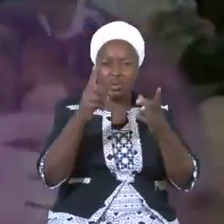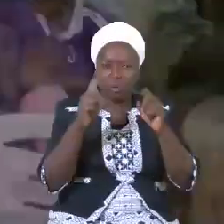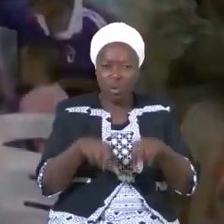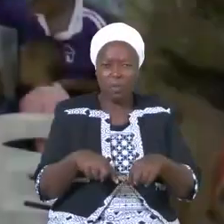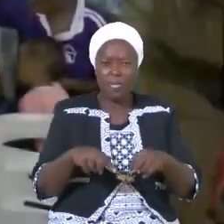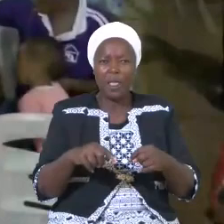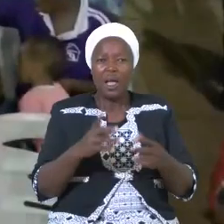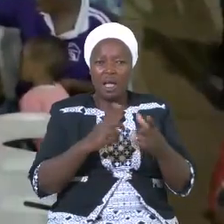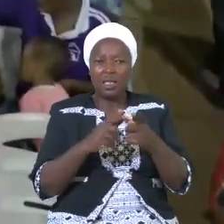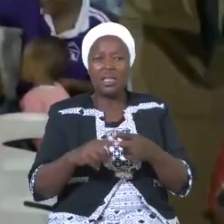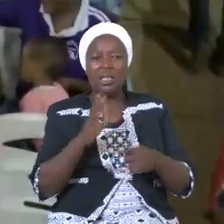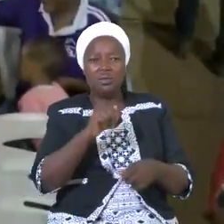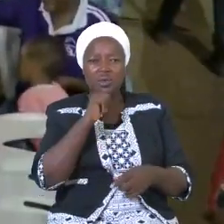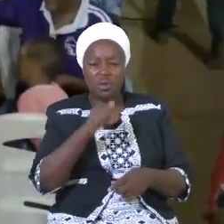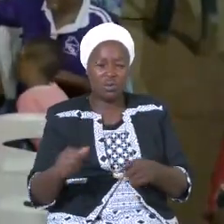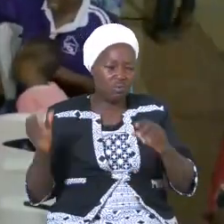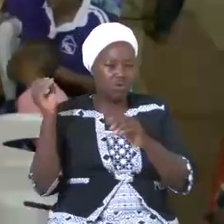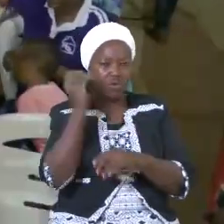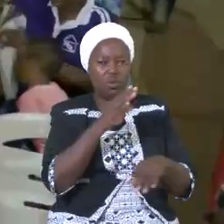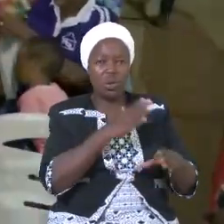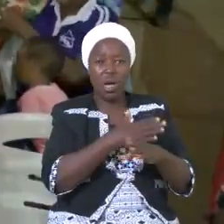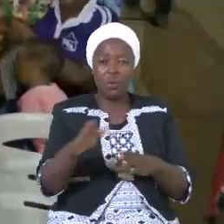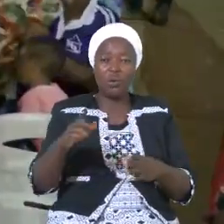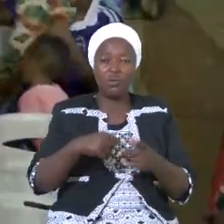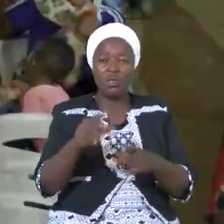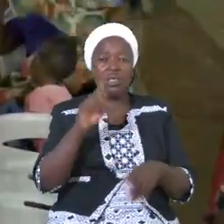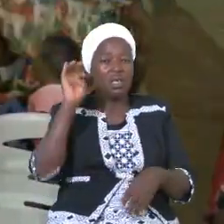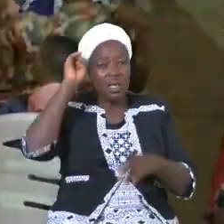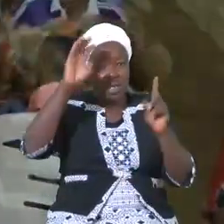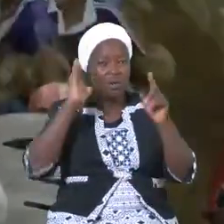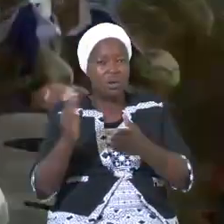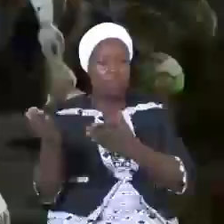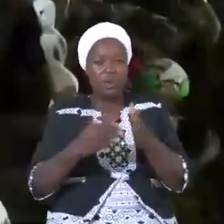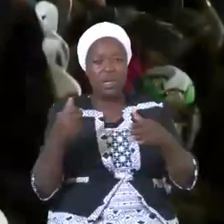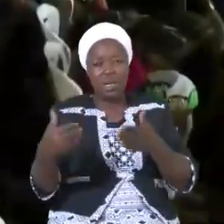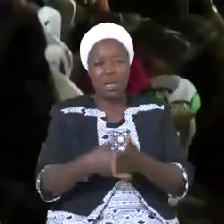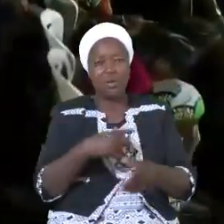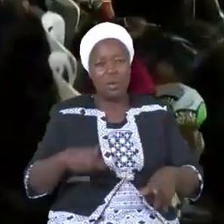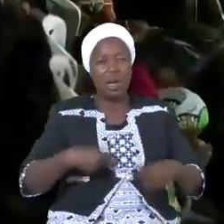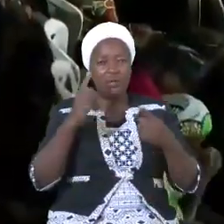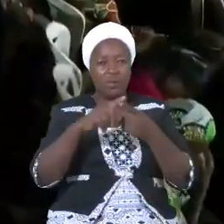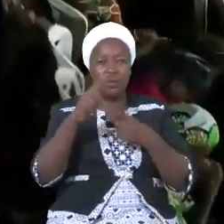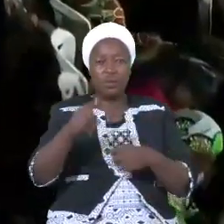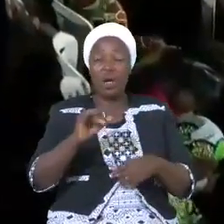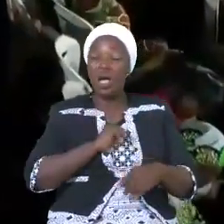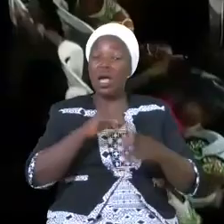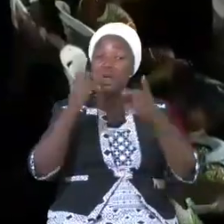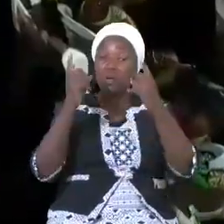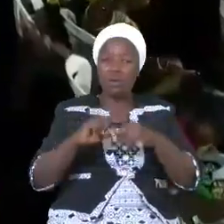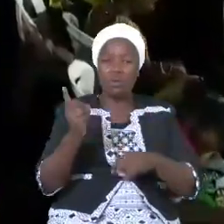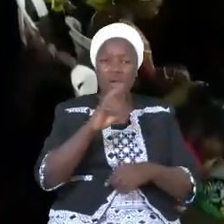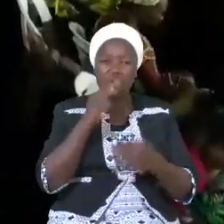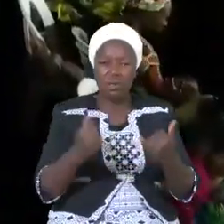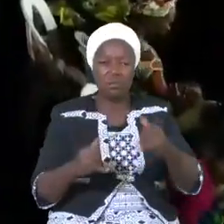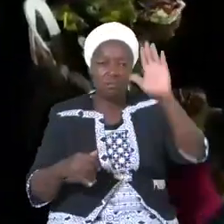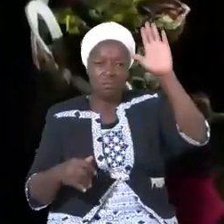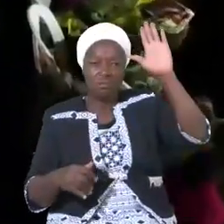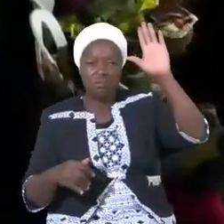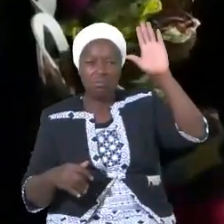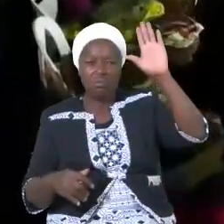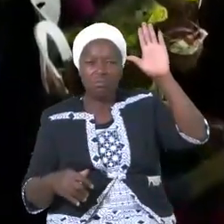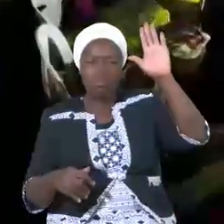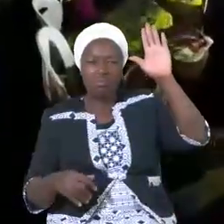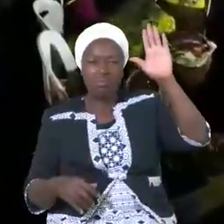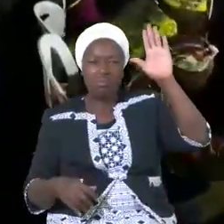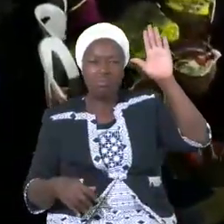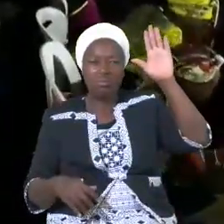not cast you away he'll bring a new life unto you i come where you rest of that and rest of that hand be